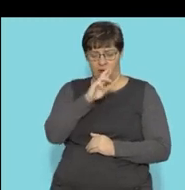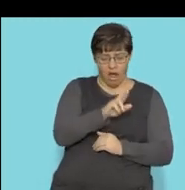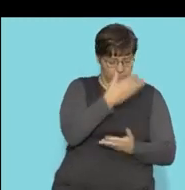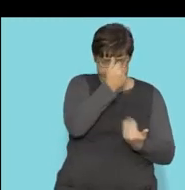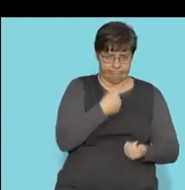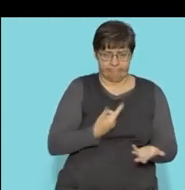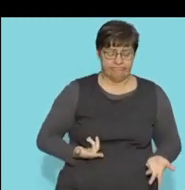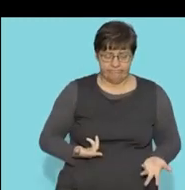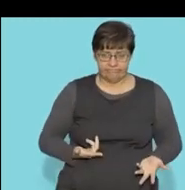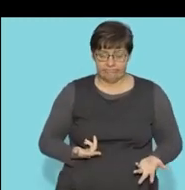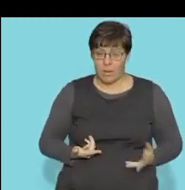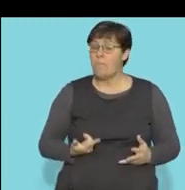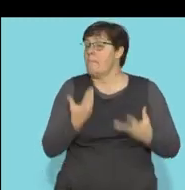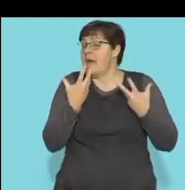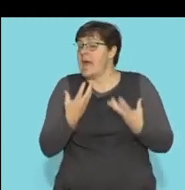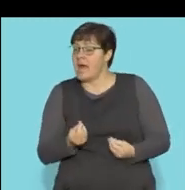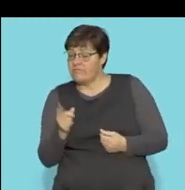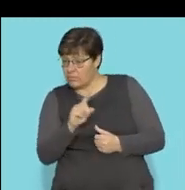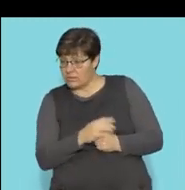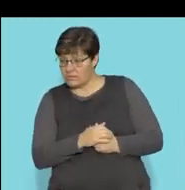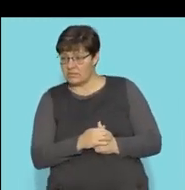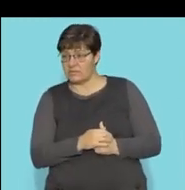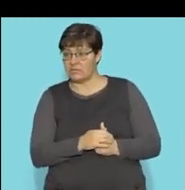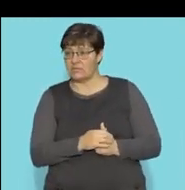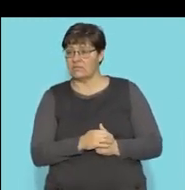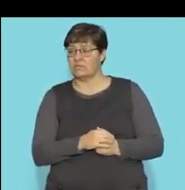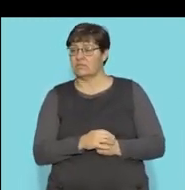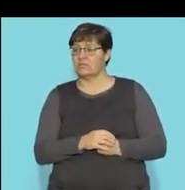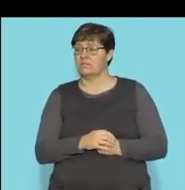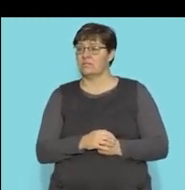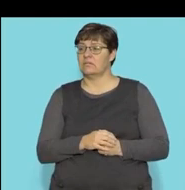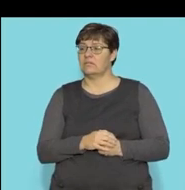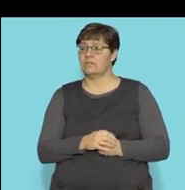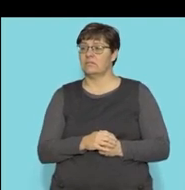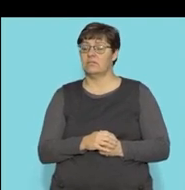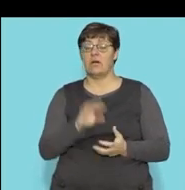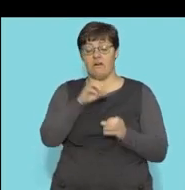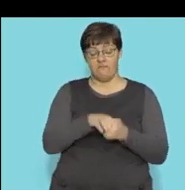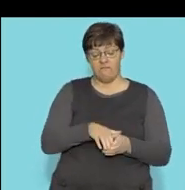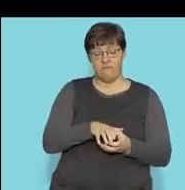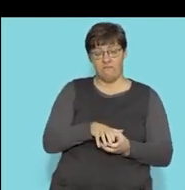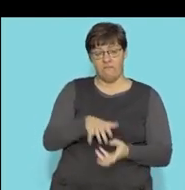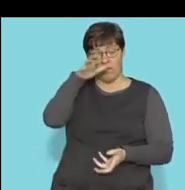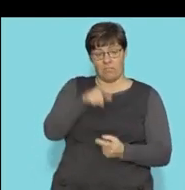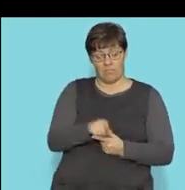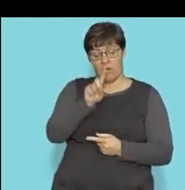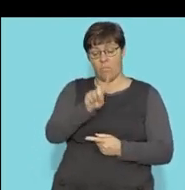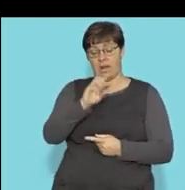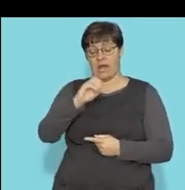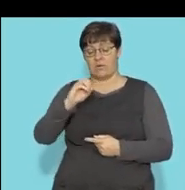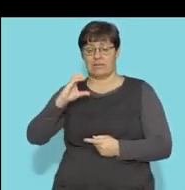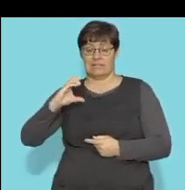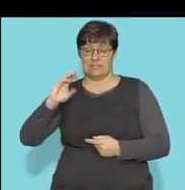my radius is. But what I do know is the fact that the volume is